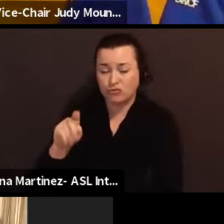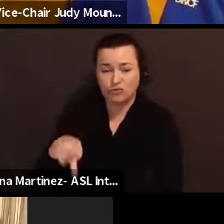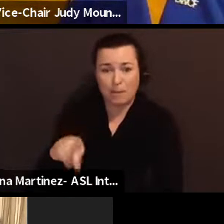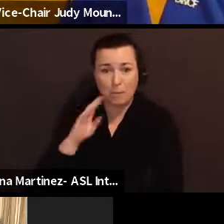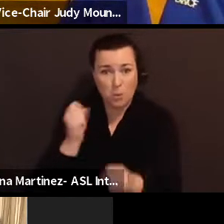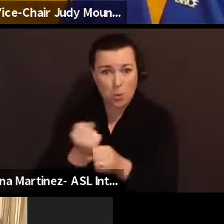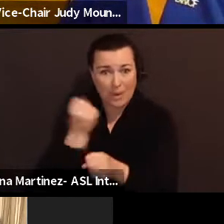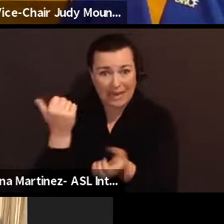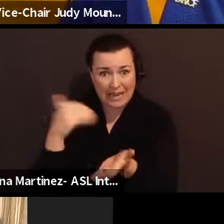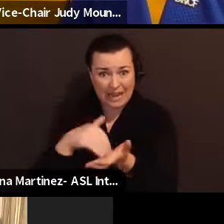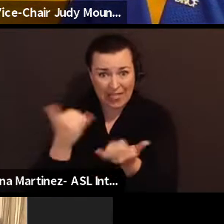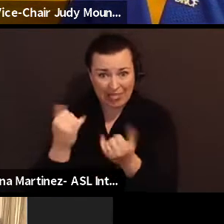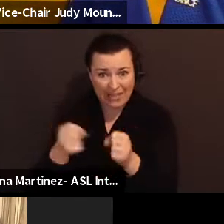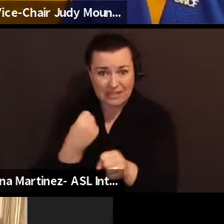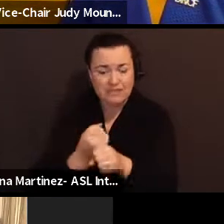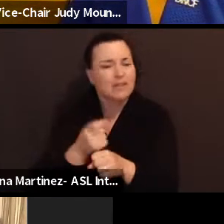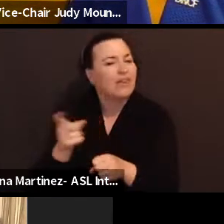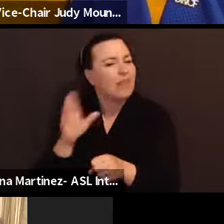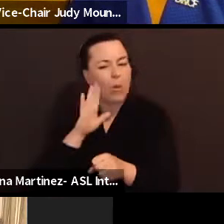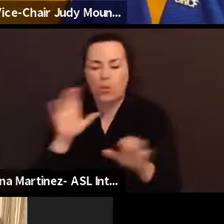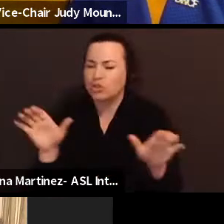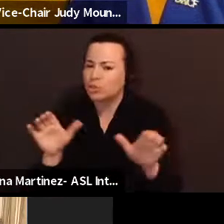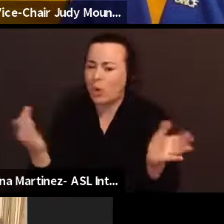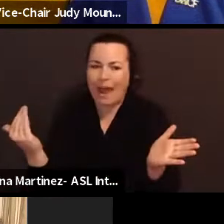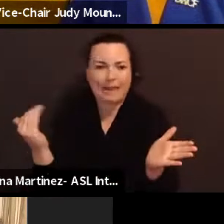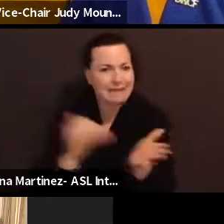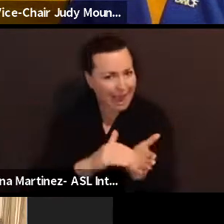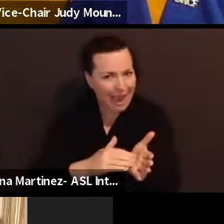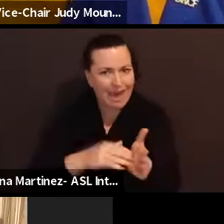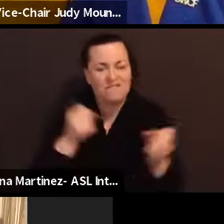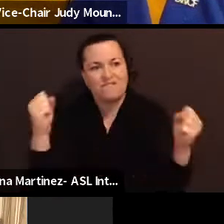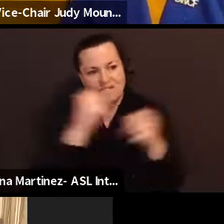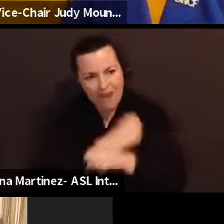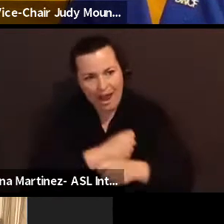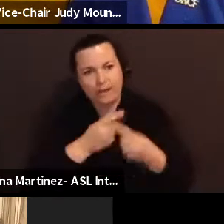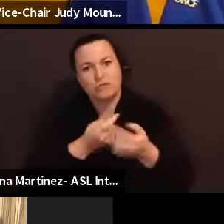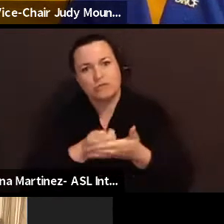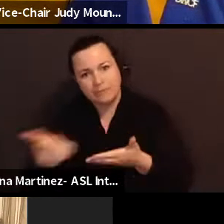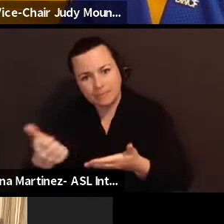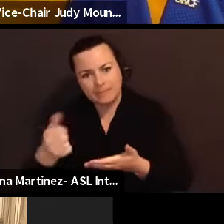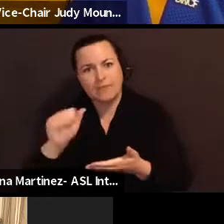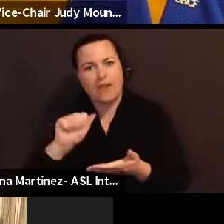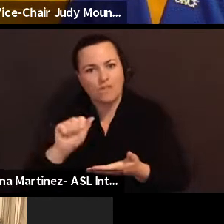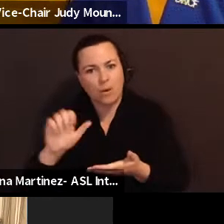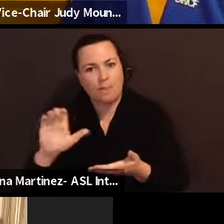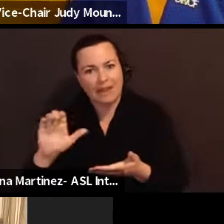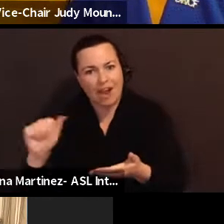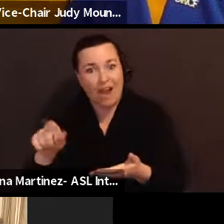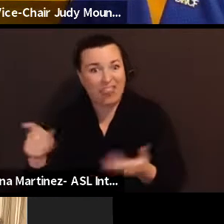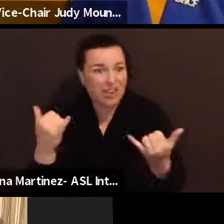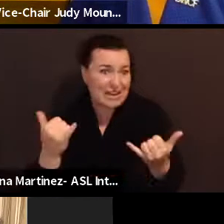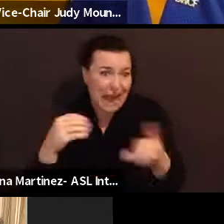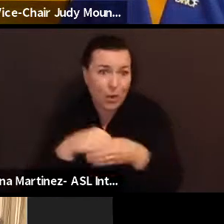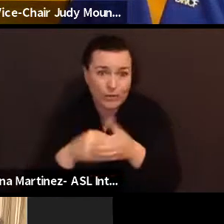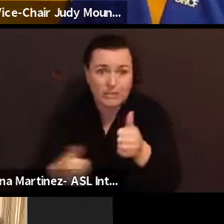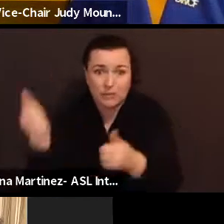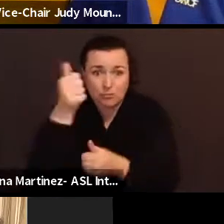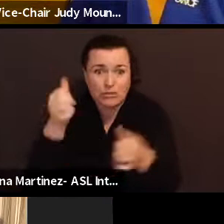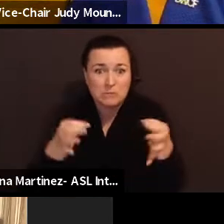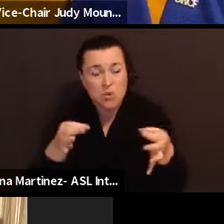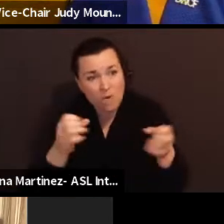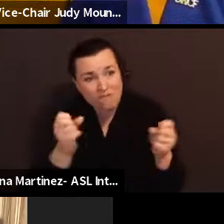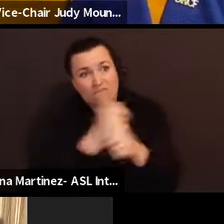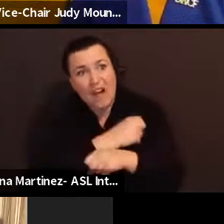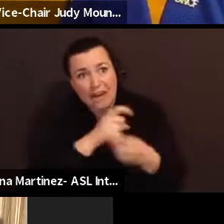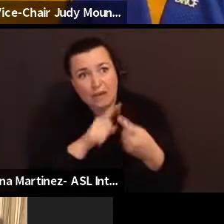that all over again. They are in court right now asking the Supreme Court to take away healthcare from 20 million